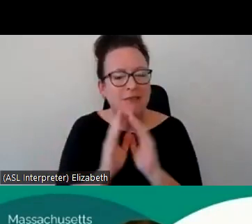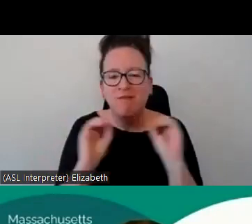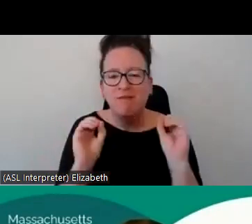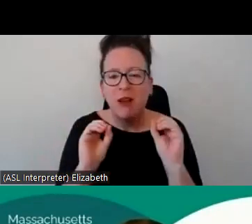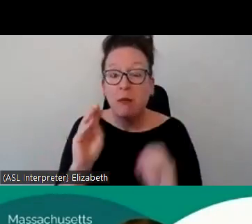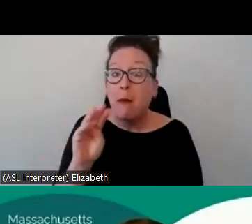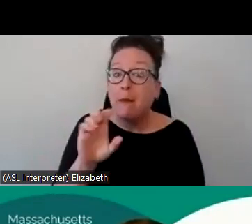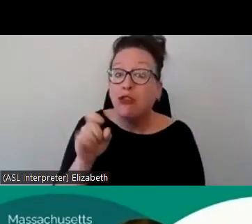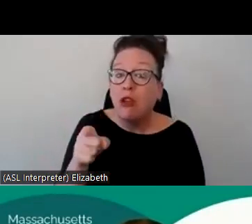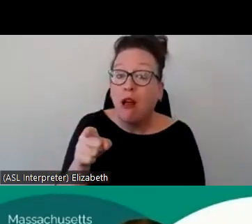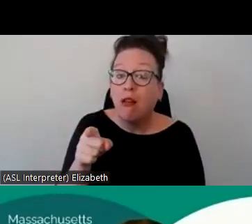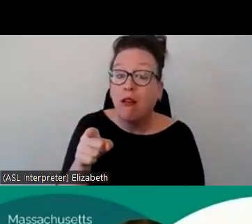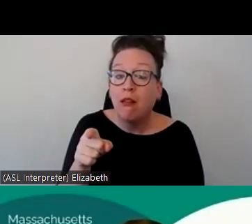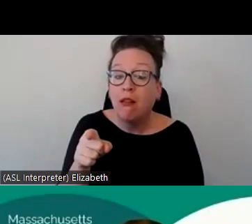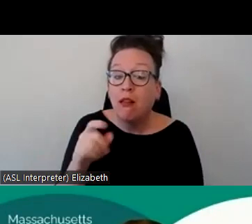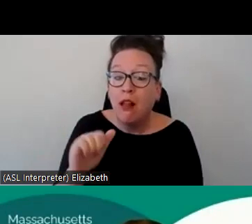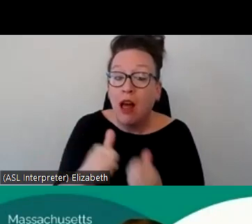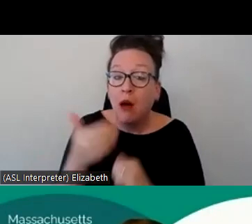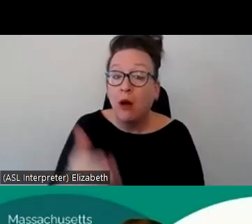Michelle, how are you?